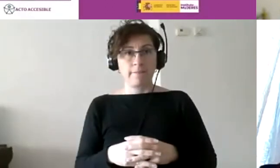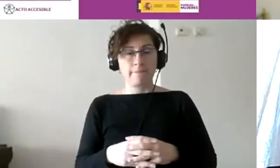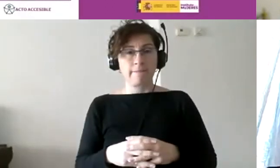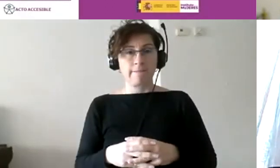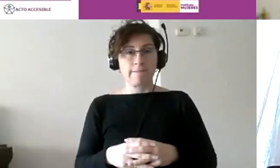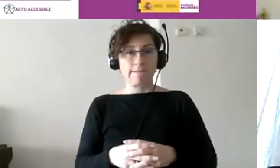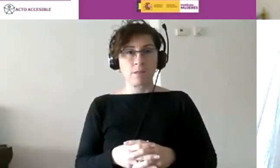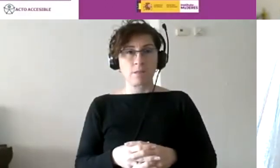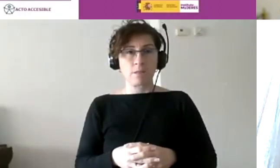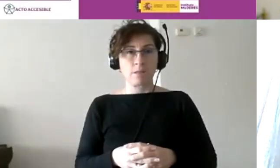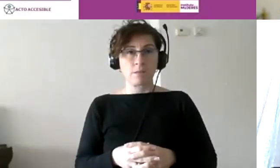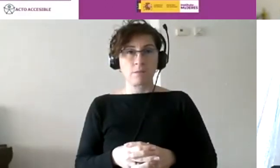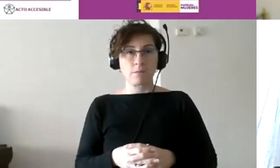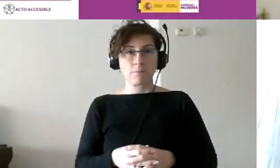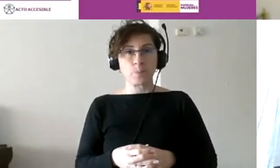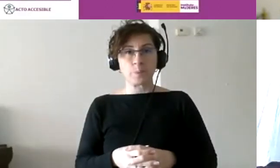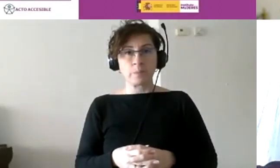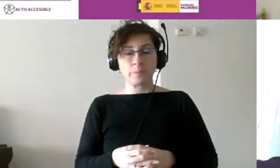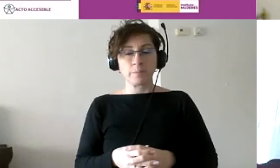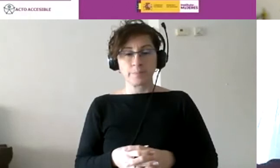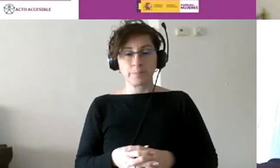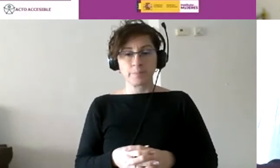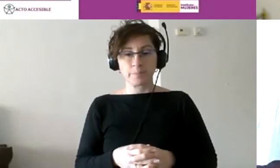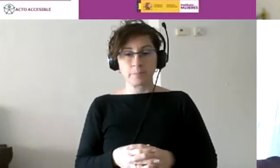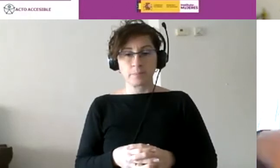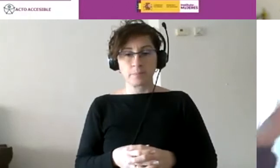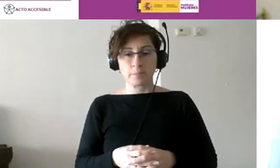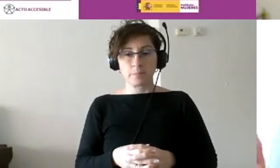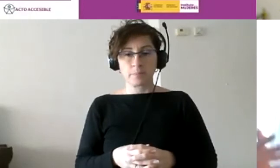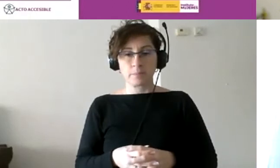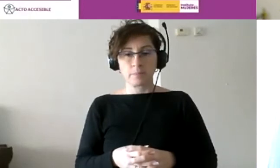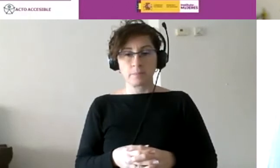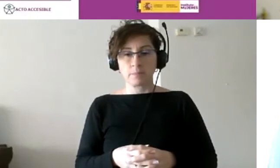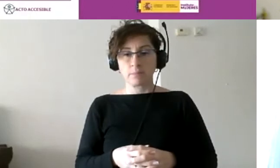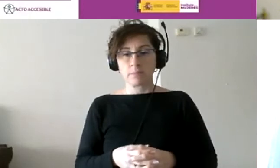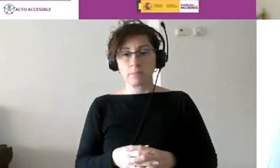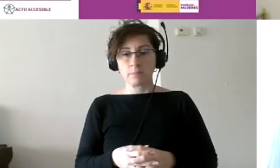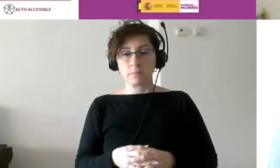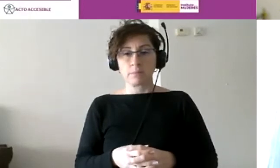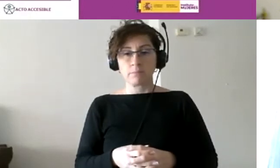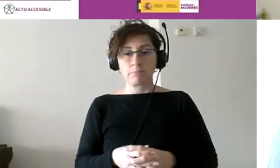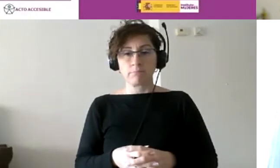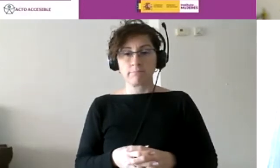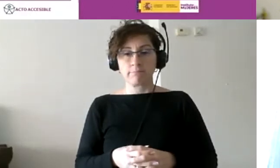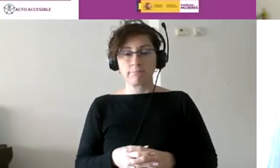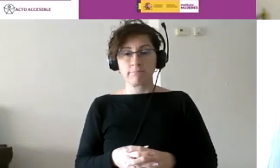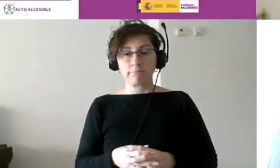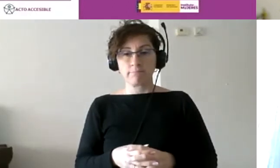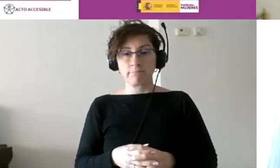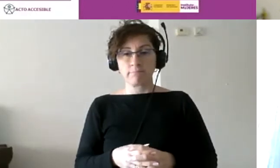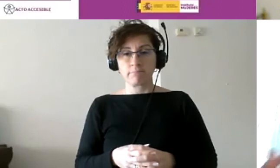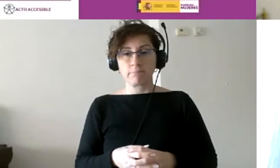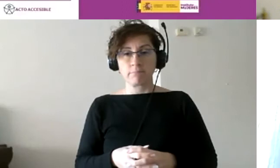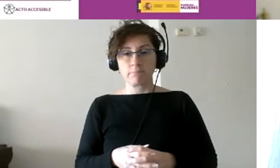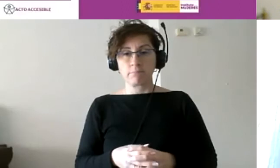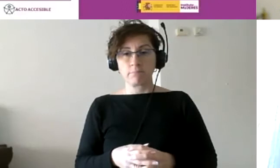move on quickly, or can you pass me there? I have a son with the special needs. Everybody